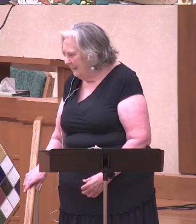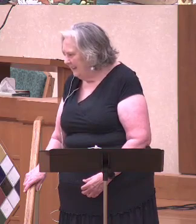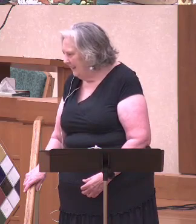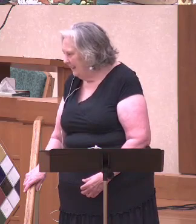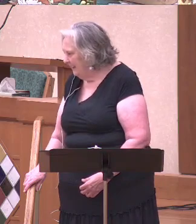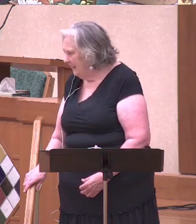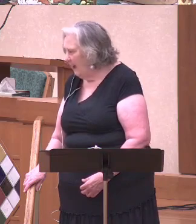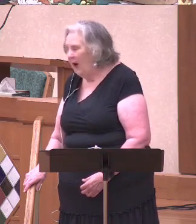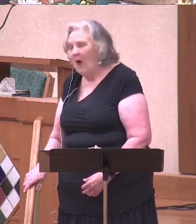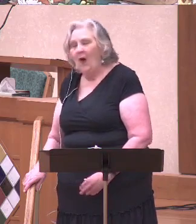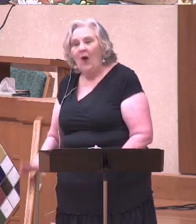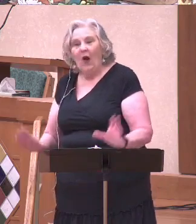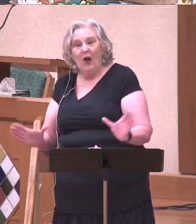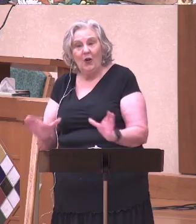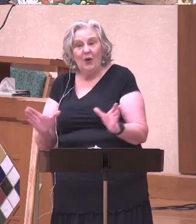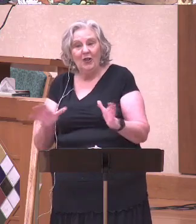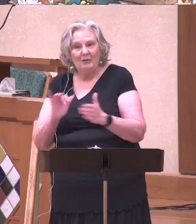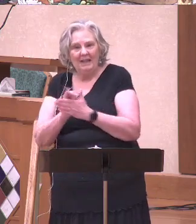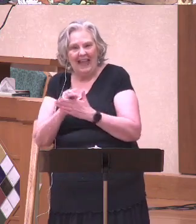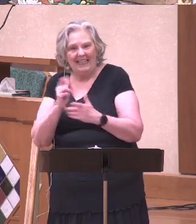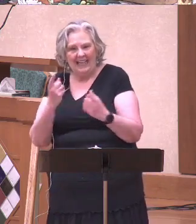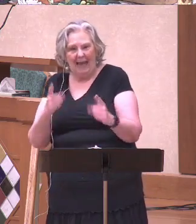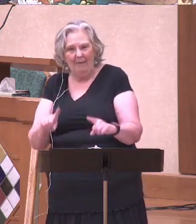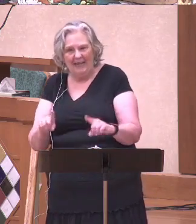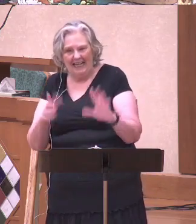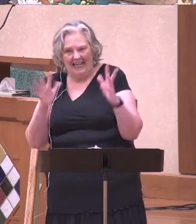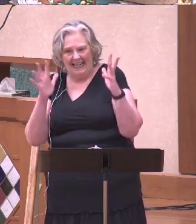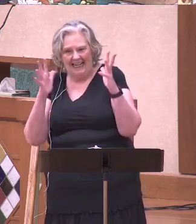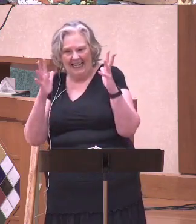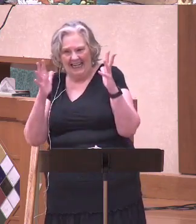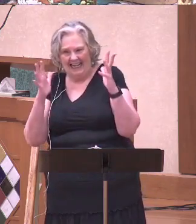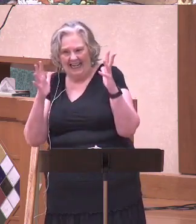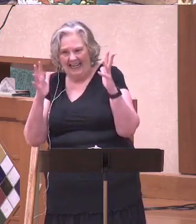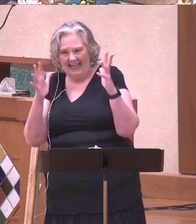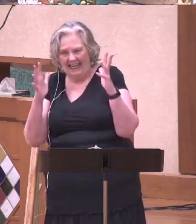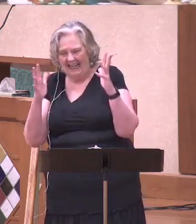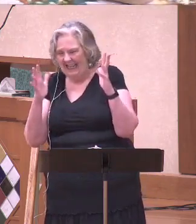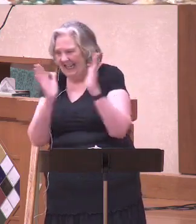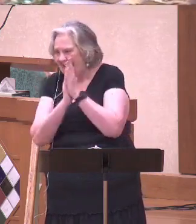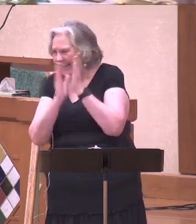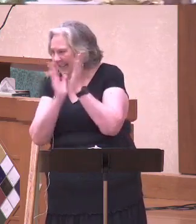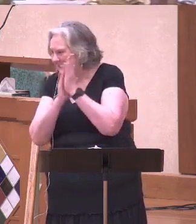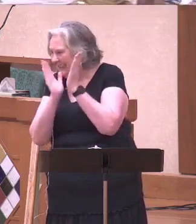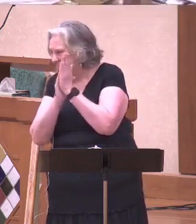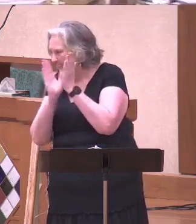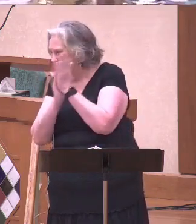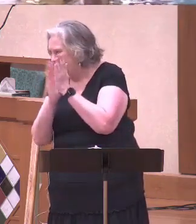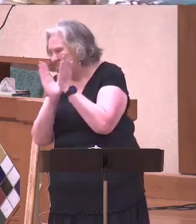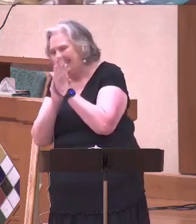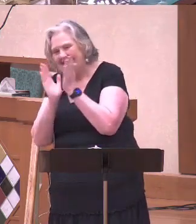at the encouragement that's happening. Awesome. One more person. Yes!